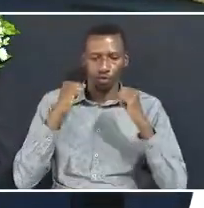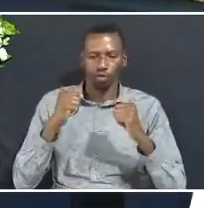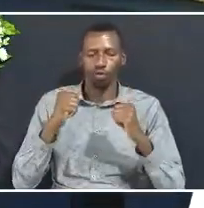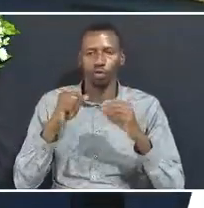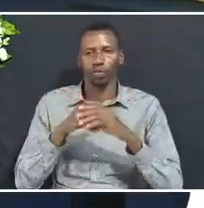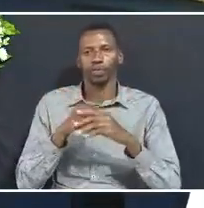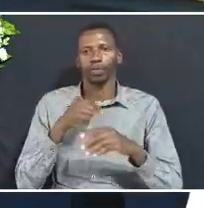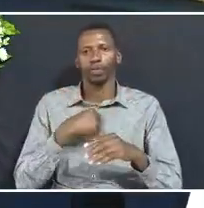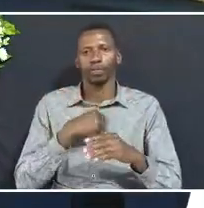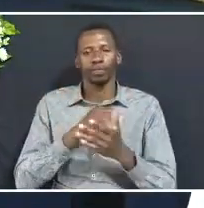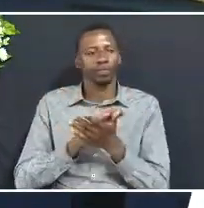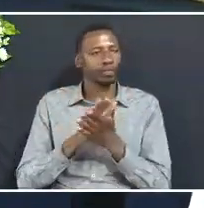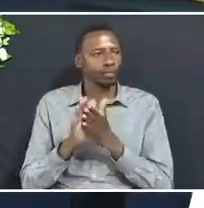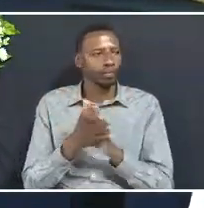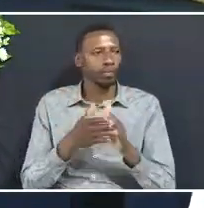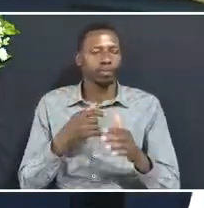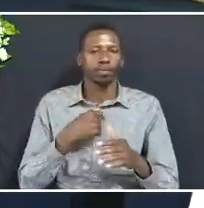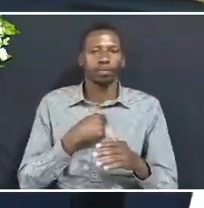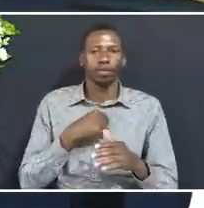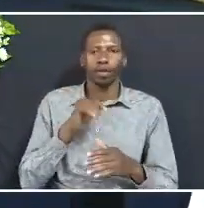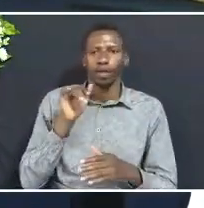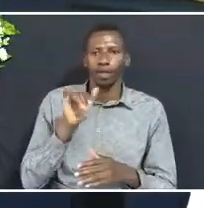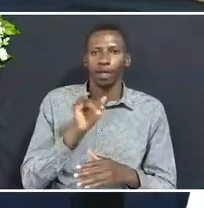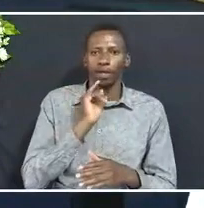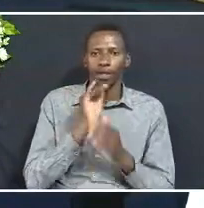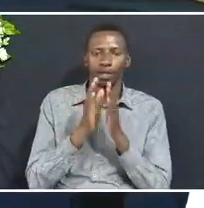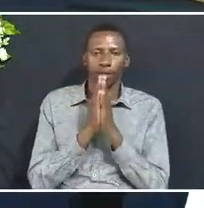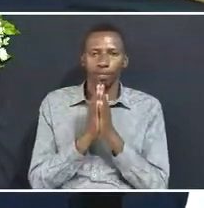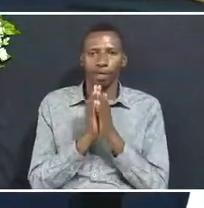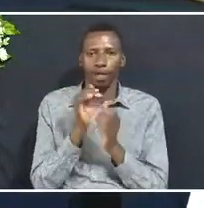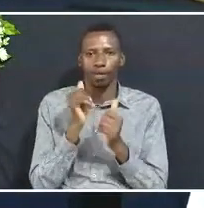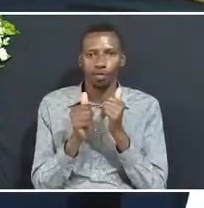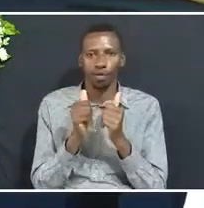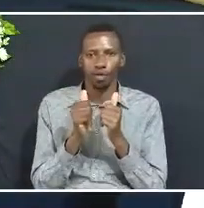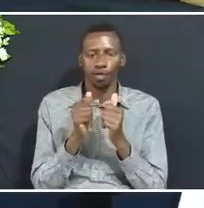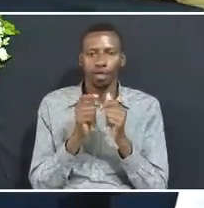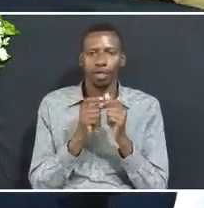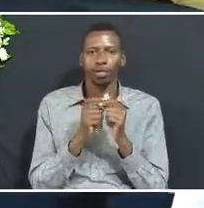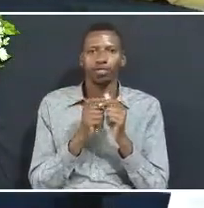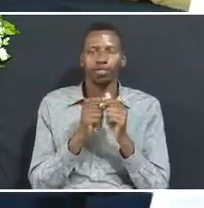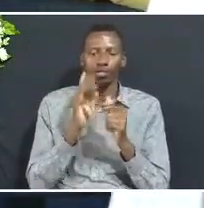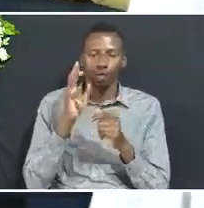restore me. That is the prayer that